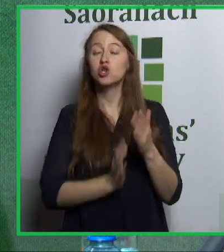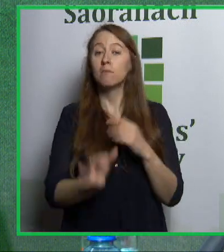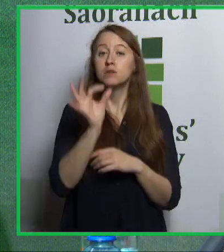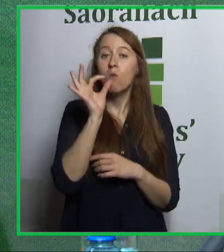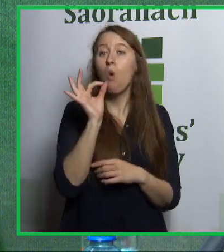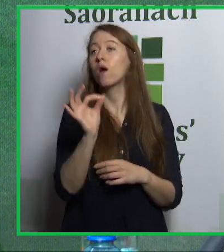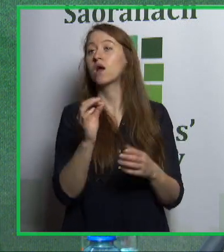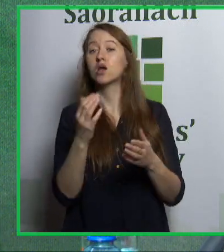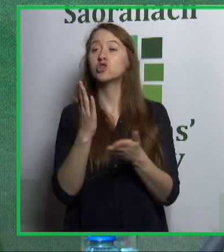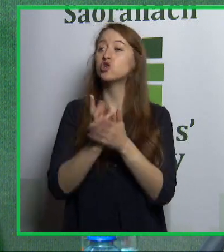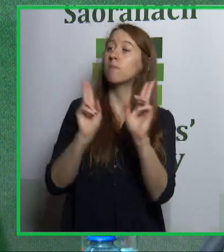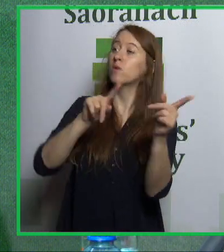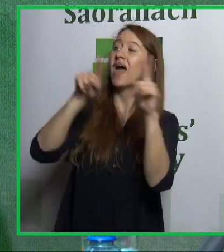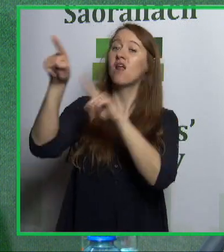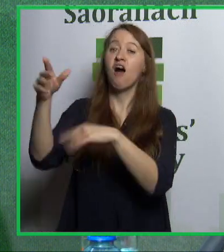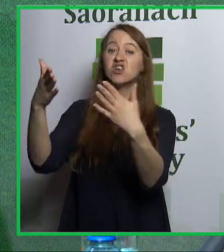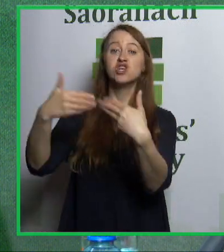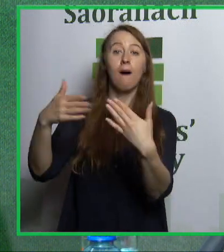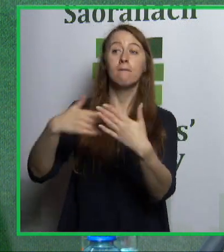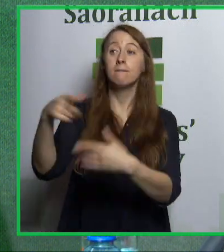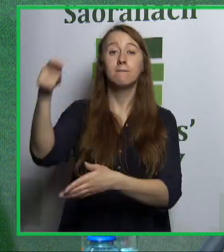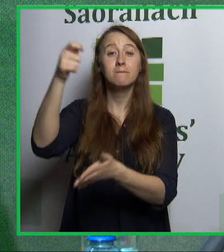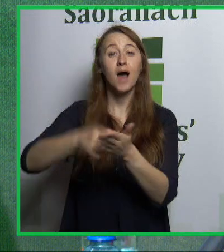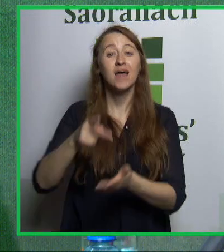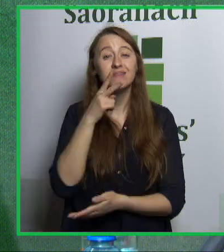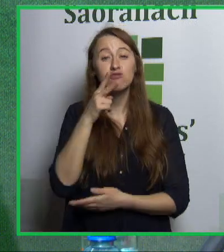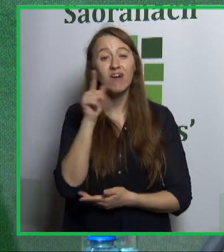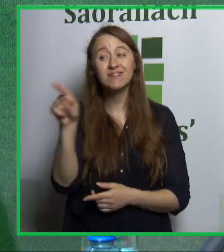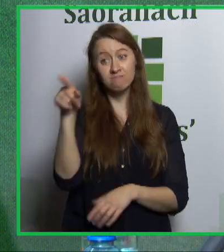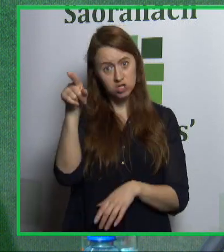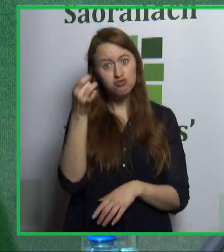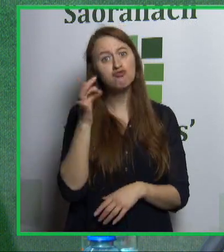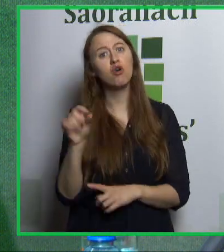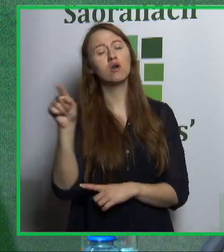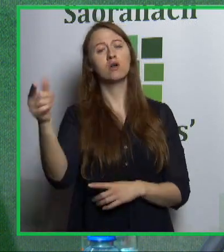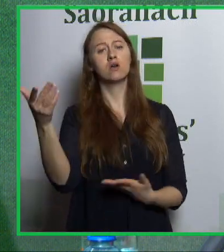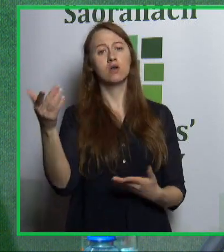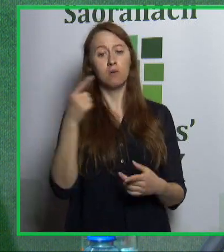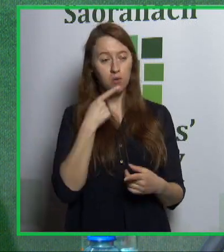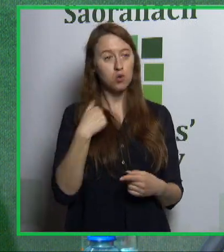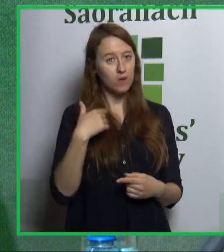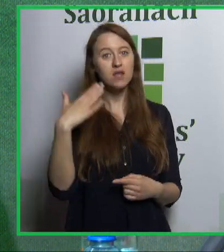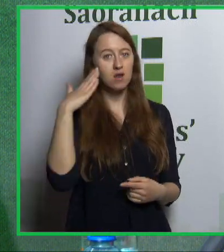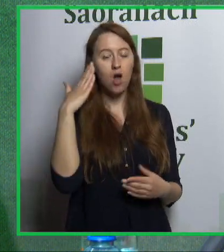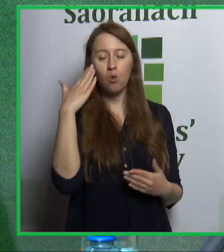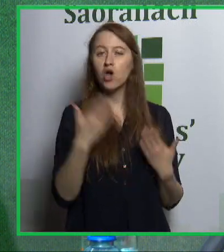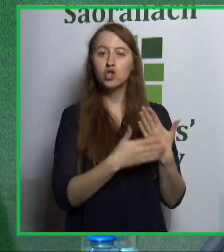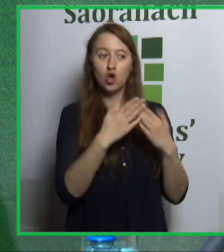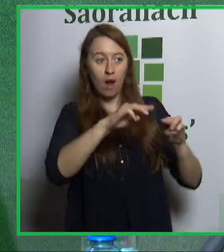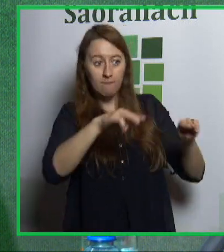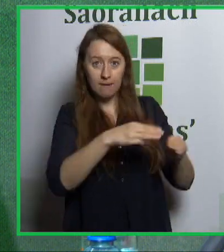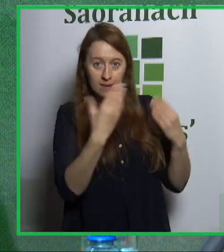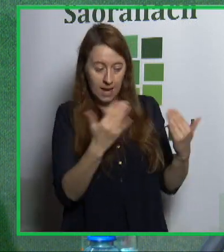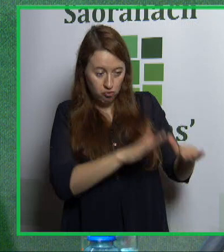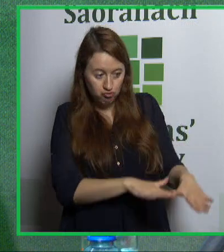shop. Other times you have to go to a different corner to buy it. So we need to just understand that young people coming up today, there is an immense amount of pressure on them.